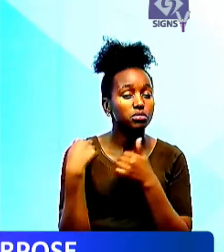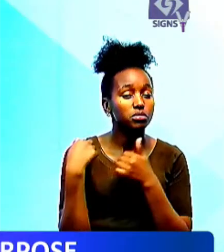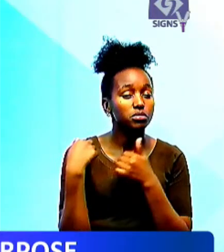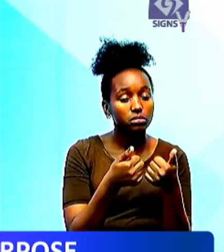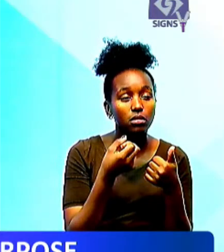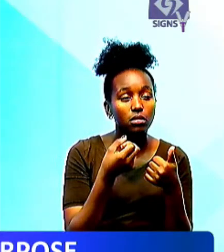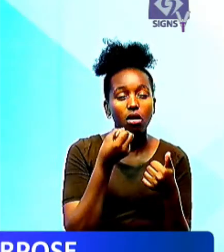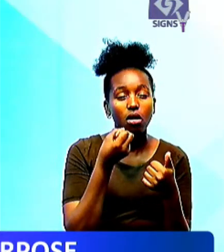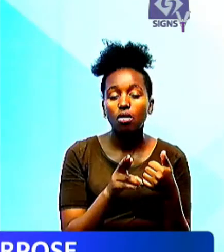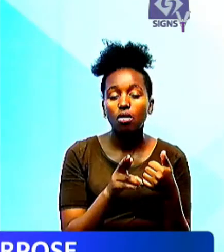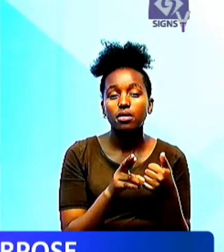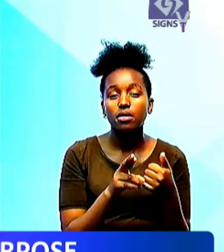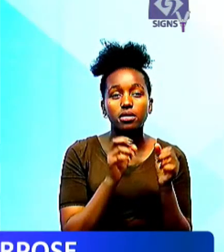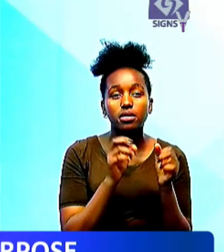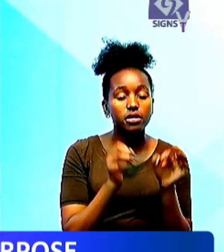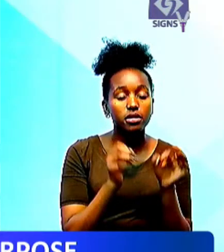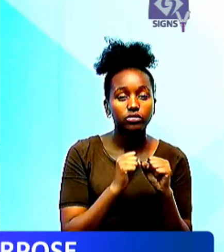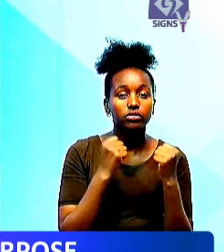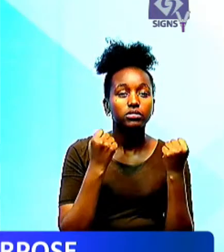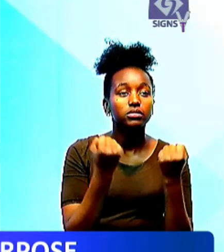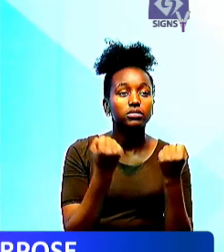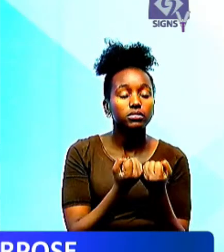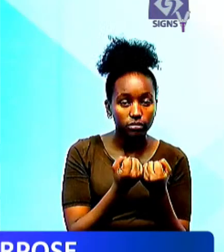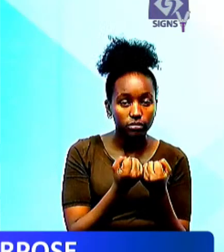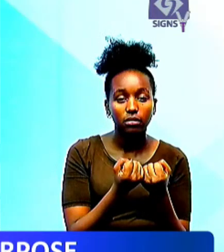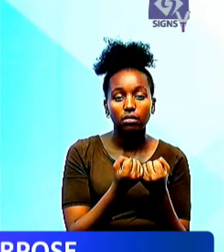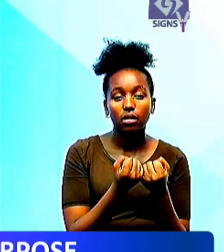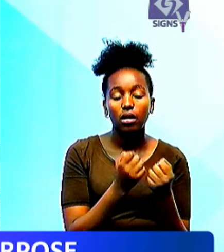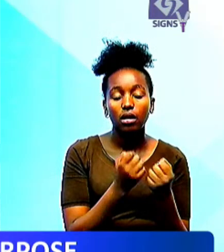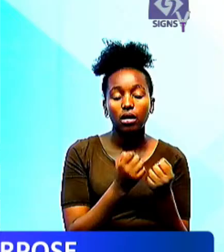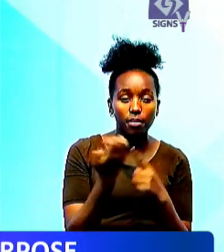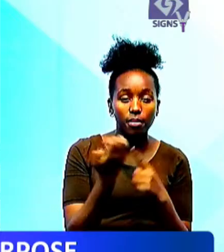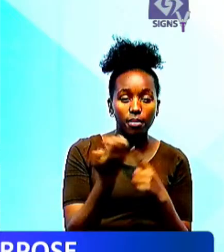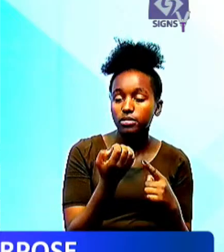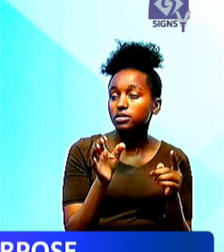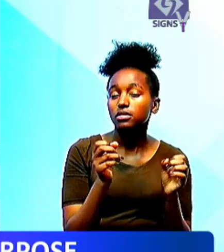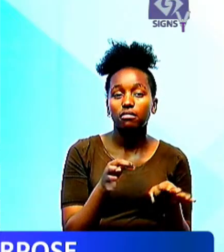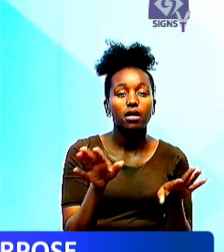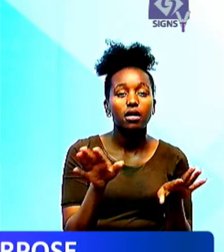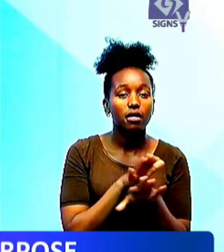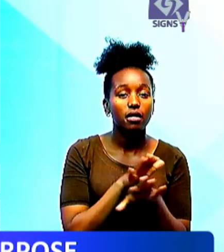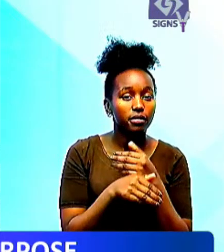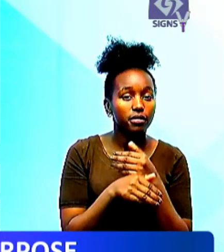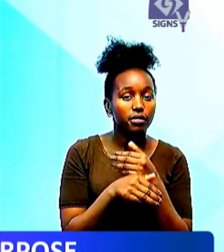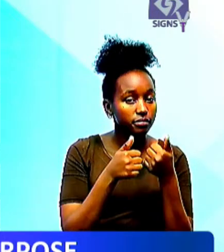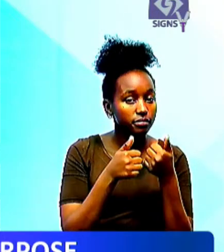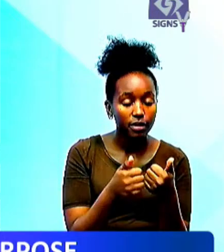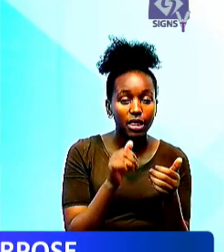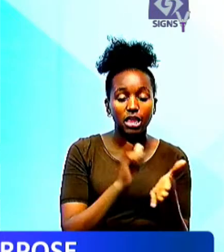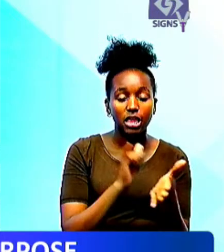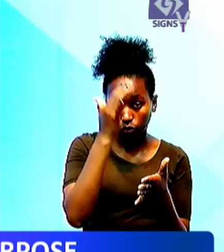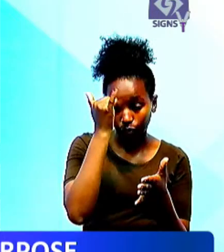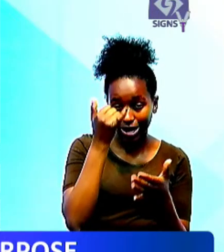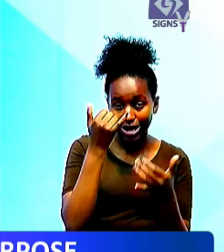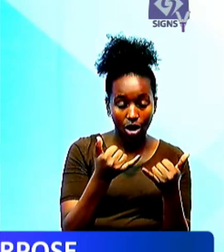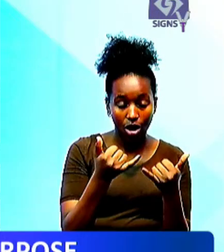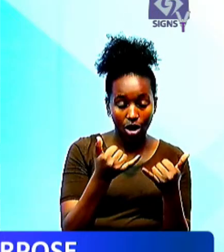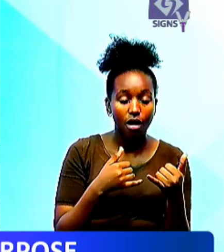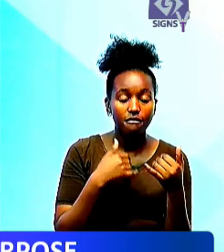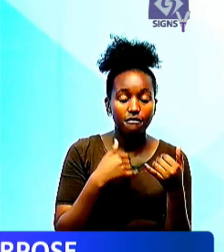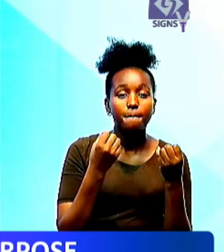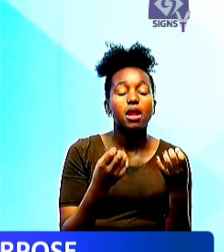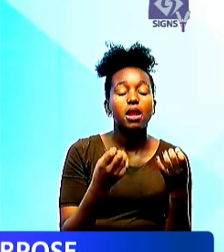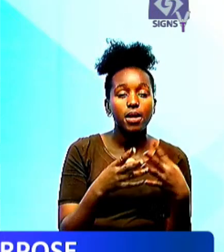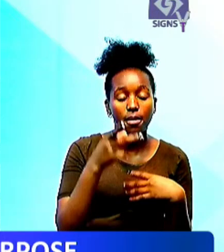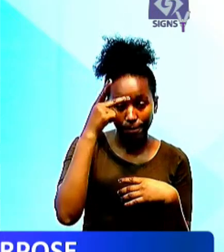socially, of environmental, social, and governance? If and that's where we have to be. Right now we have a lot of policies coming into